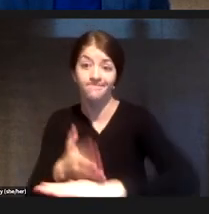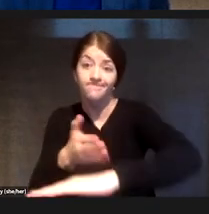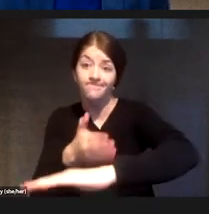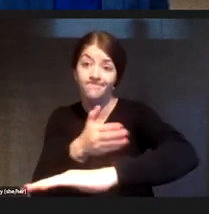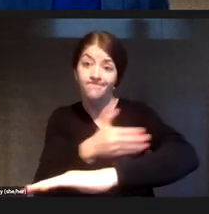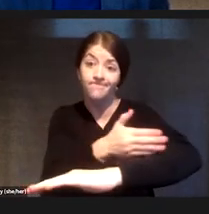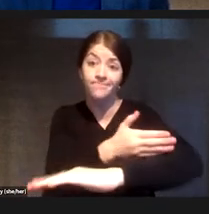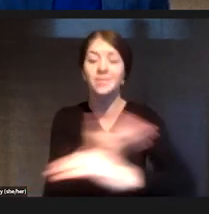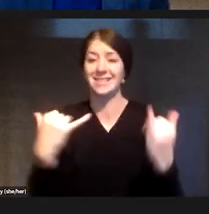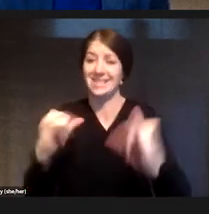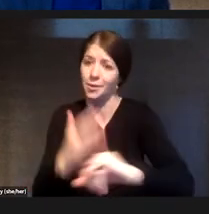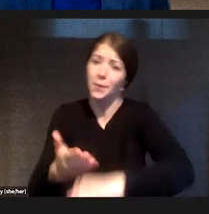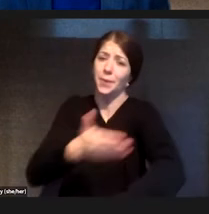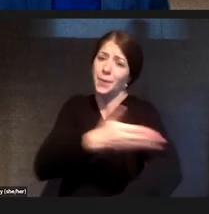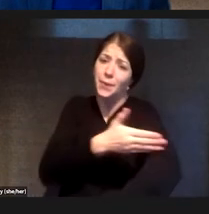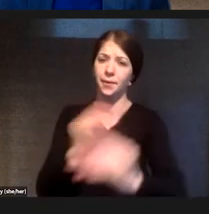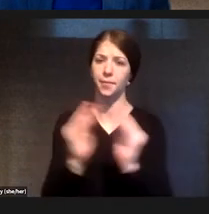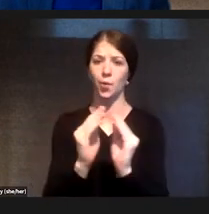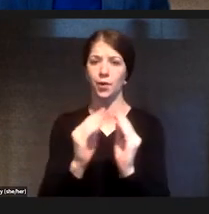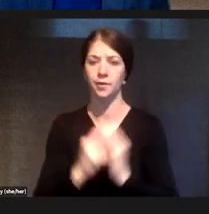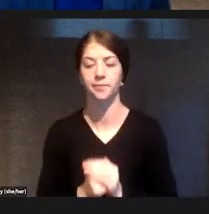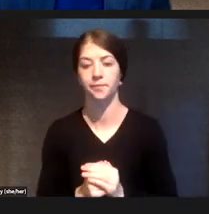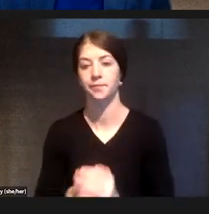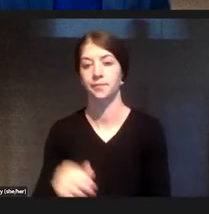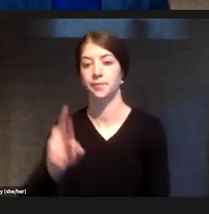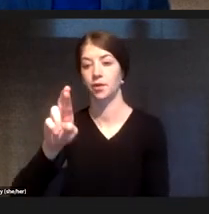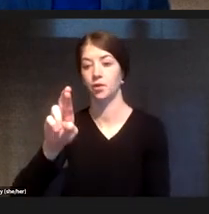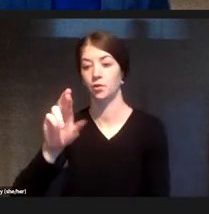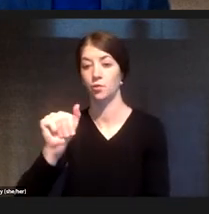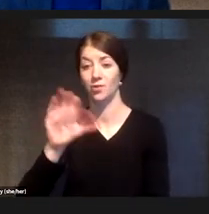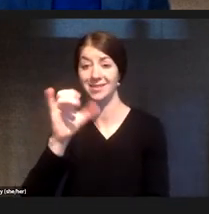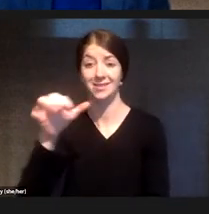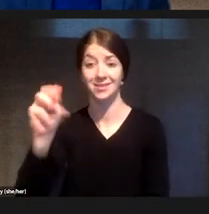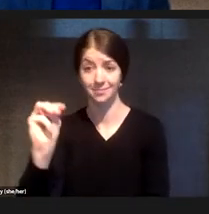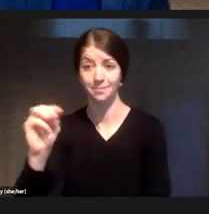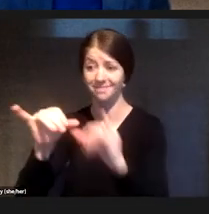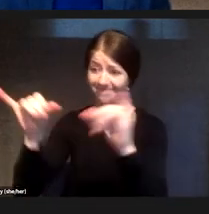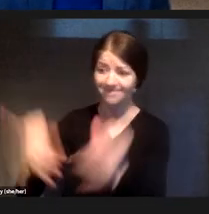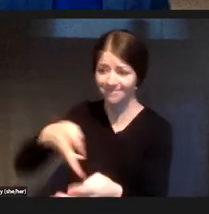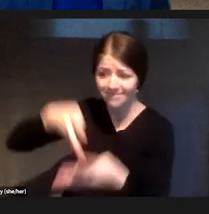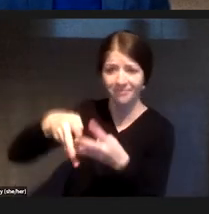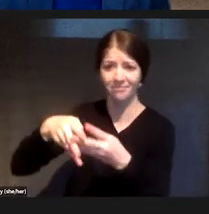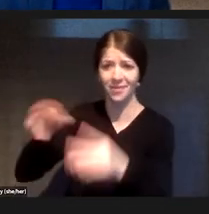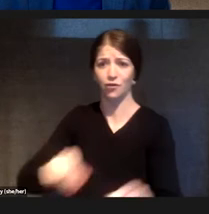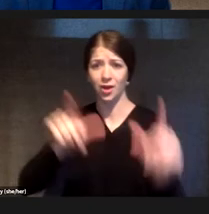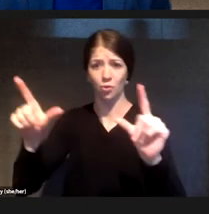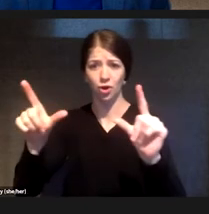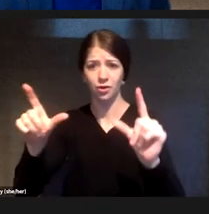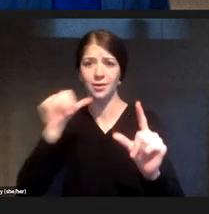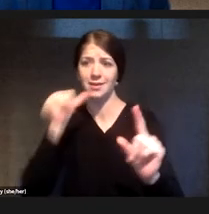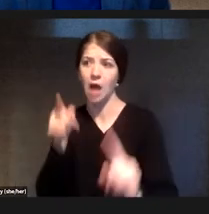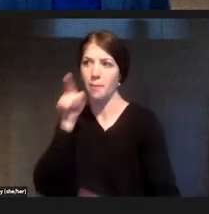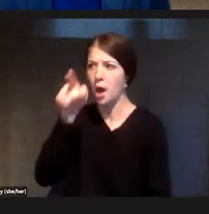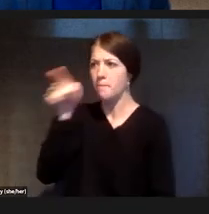have a long way to go. And racism is a systemic framework. It is not necessarily something that points fingers